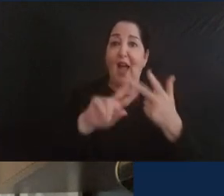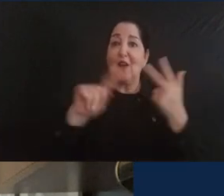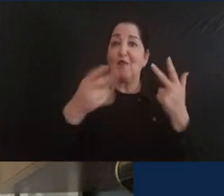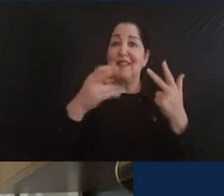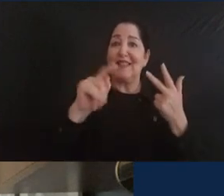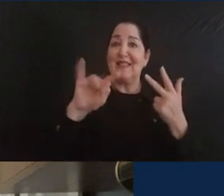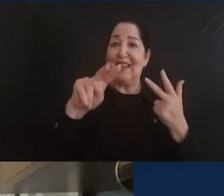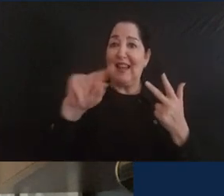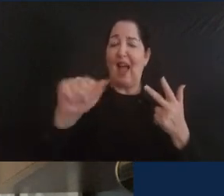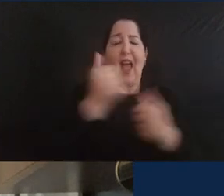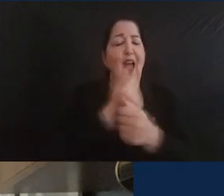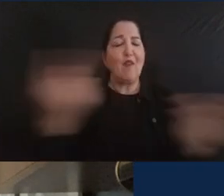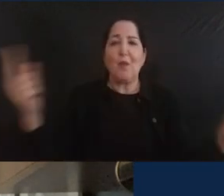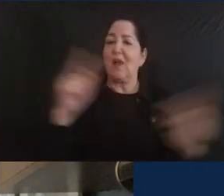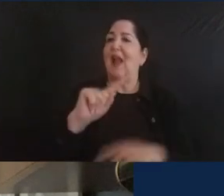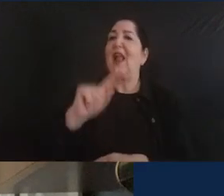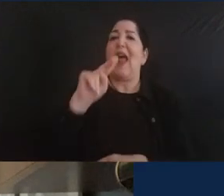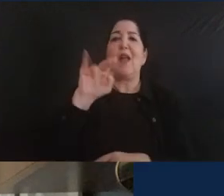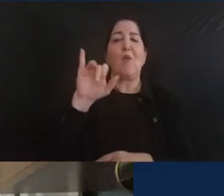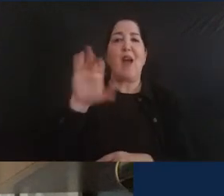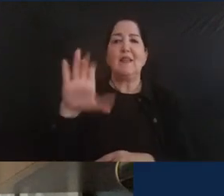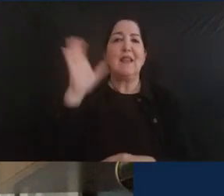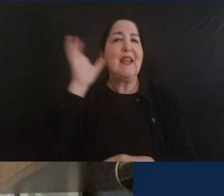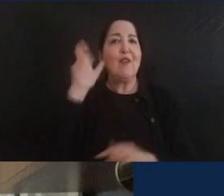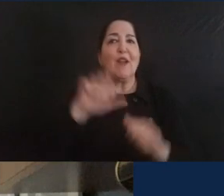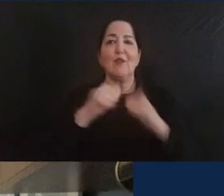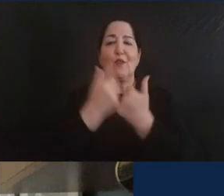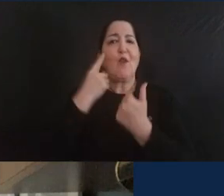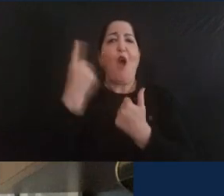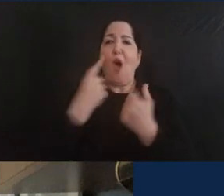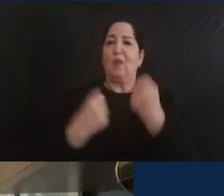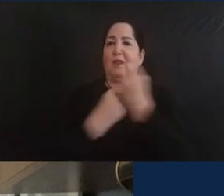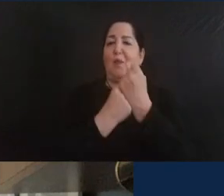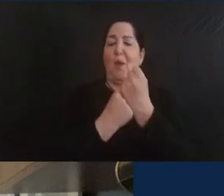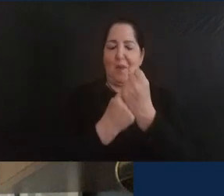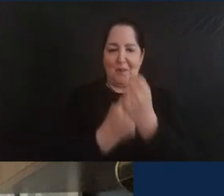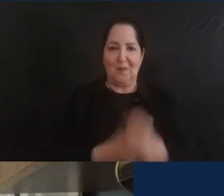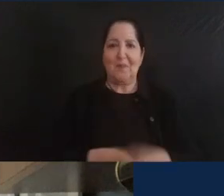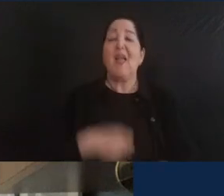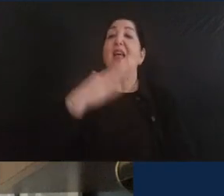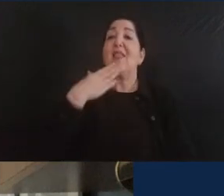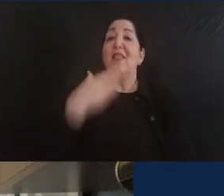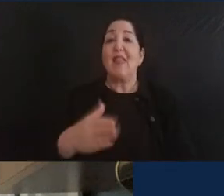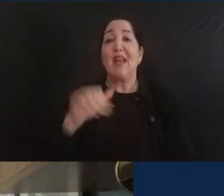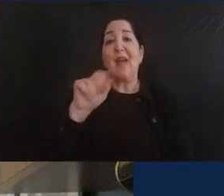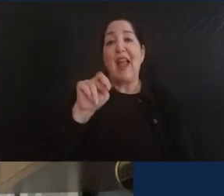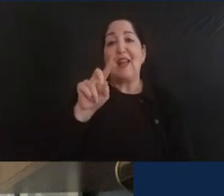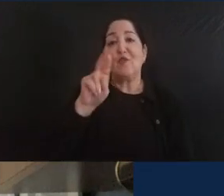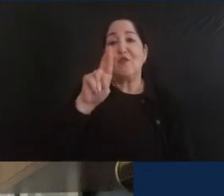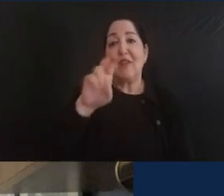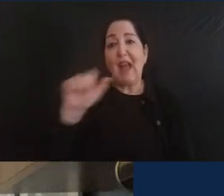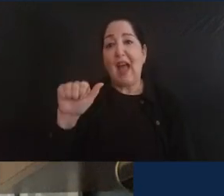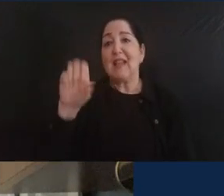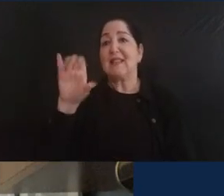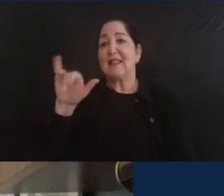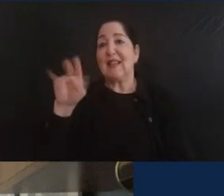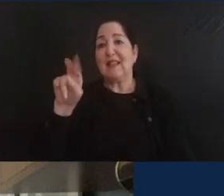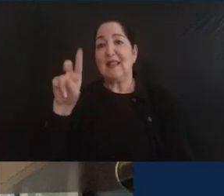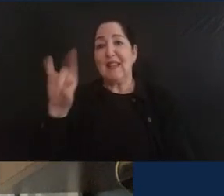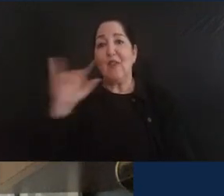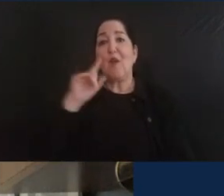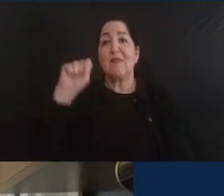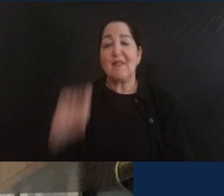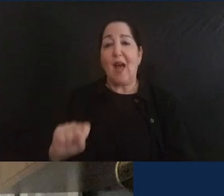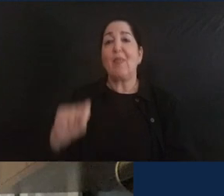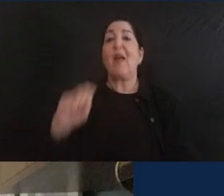you to Shelley Borgia, Jessica Frankel, Christina Basingswaith, and everyone at NYC Hearing Associates for always having my back.